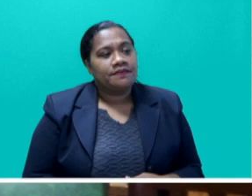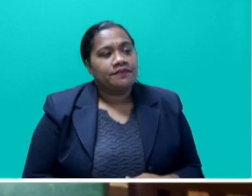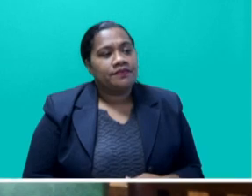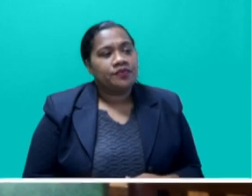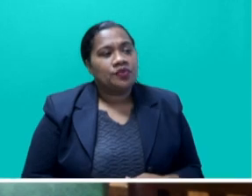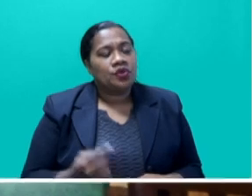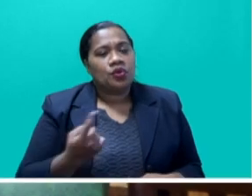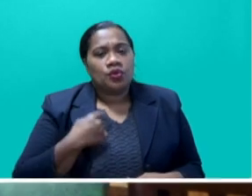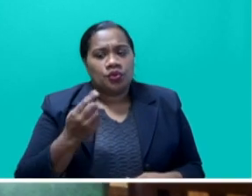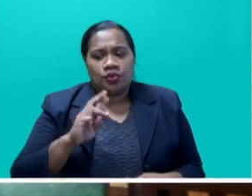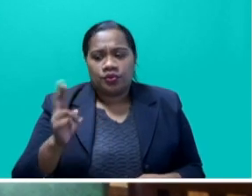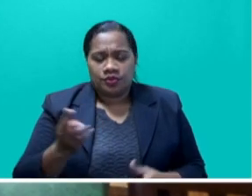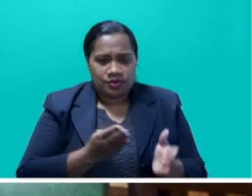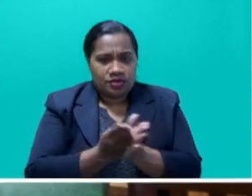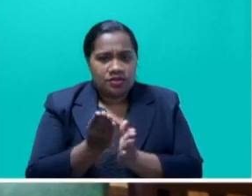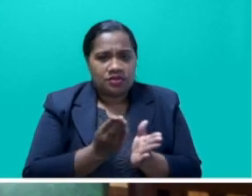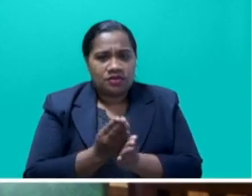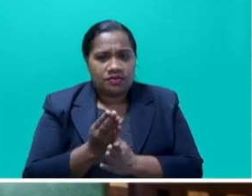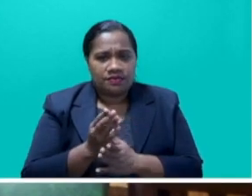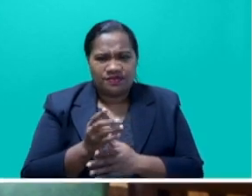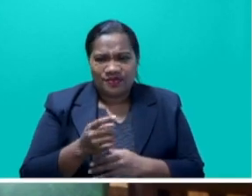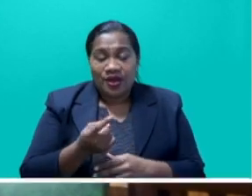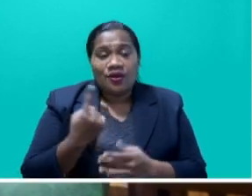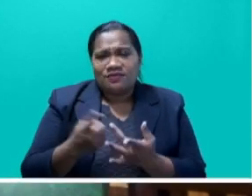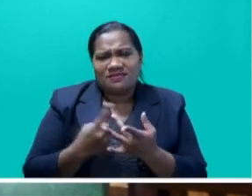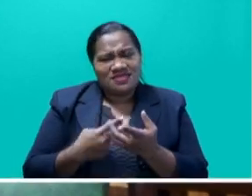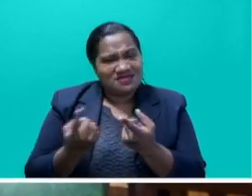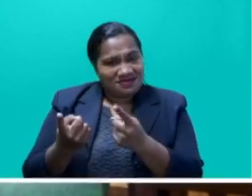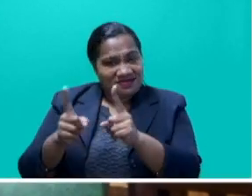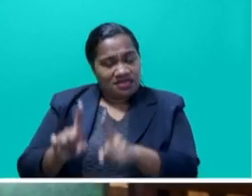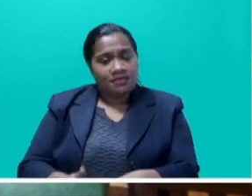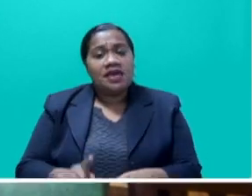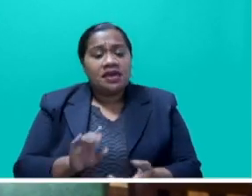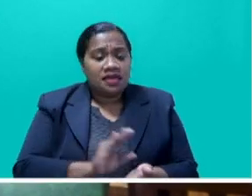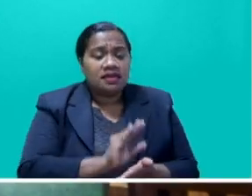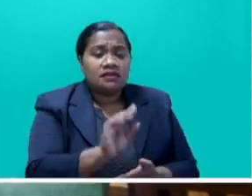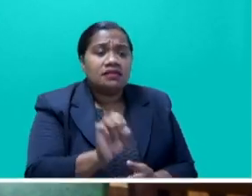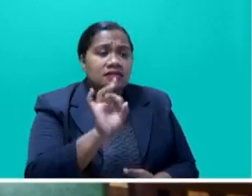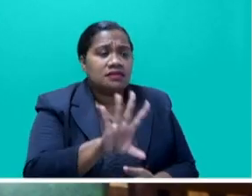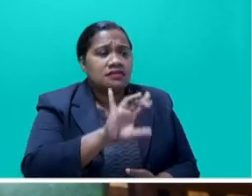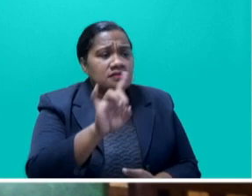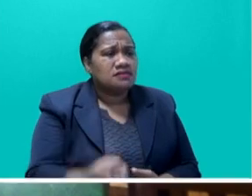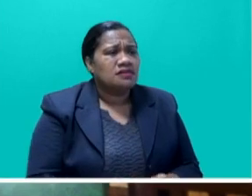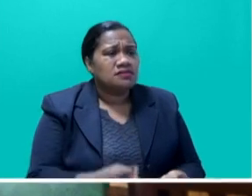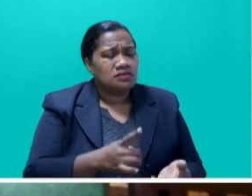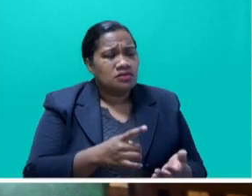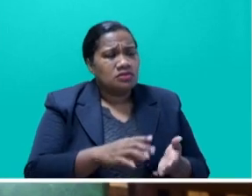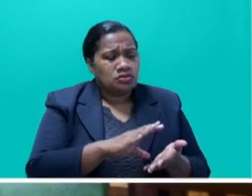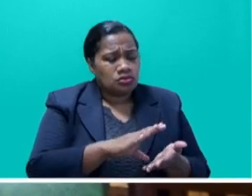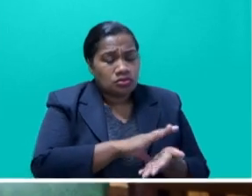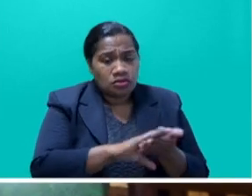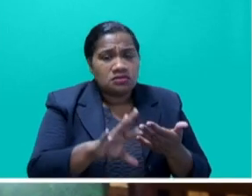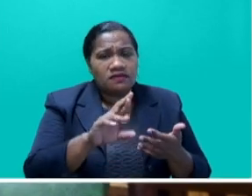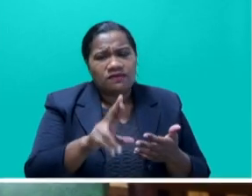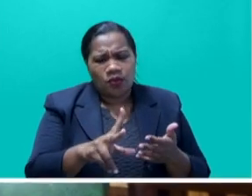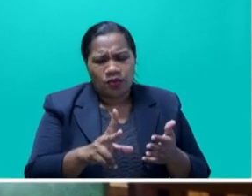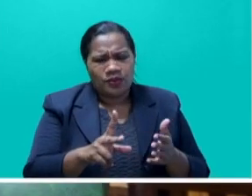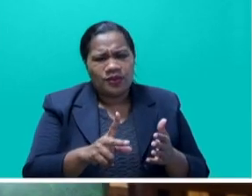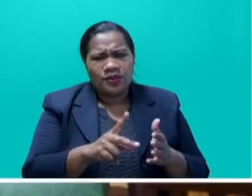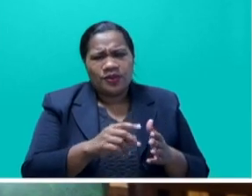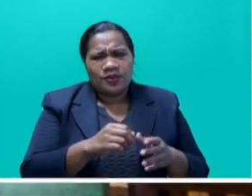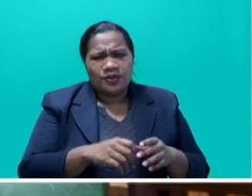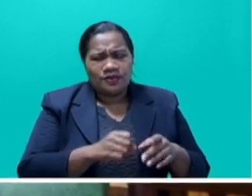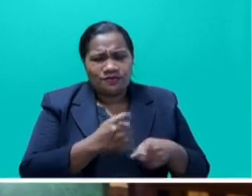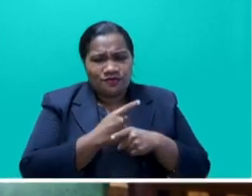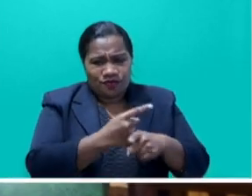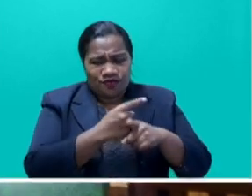service personnel have passed on. An allocation of $10,000 for narcotics policy framework, an allocation of